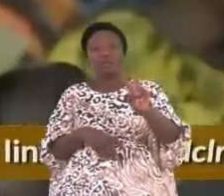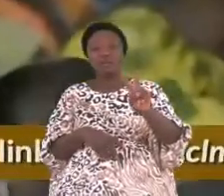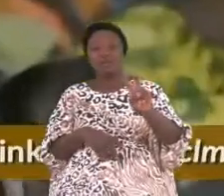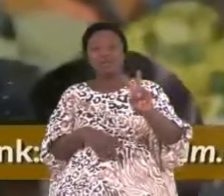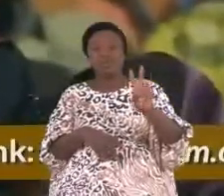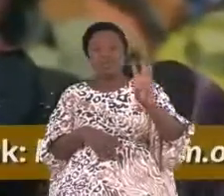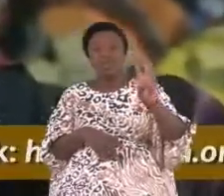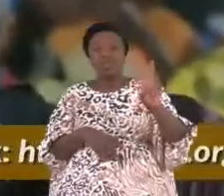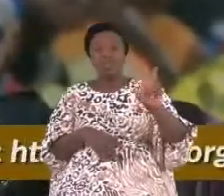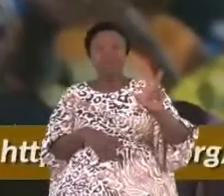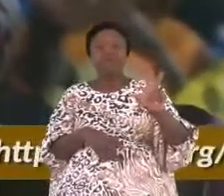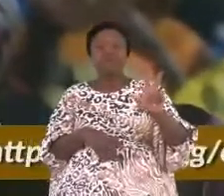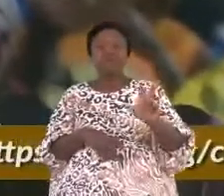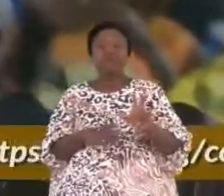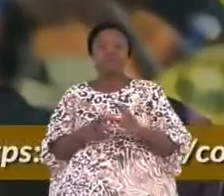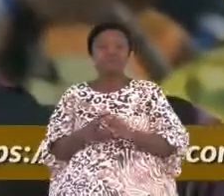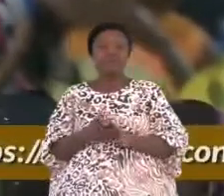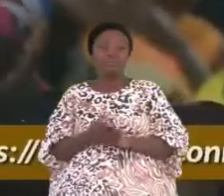+234 915 444 9263.